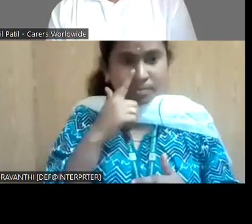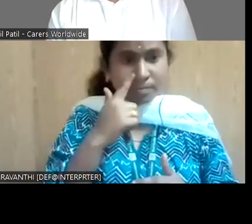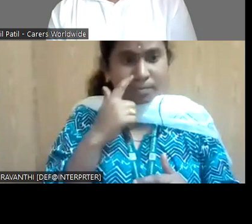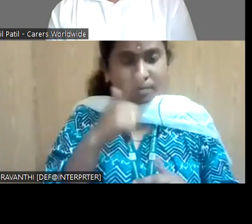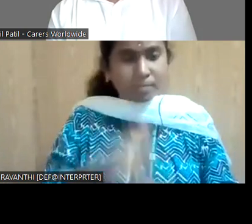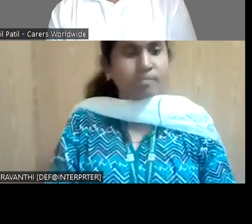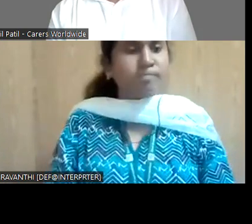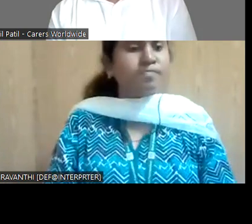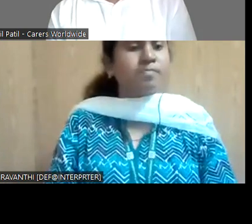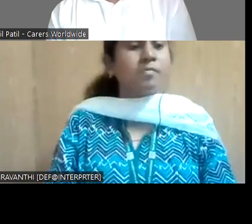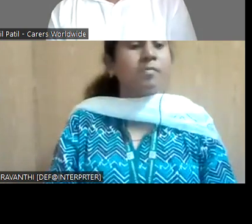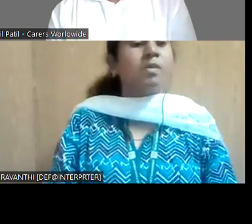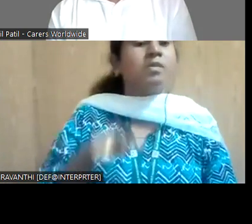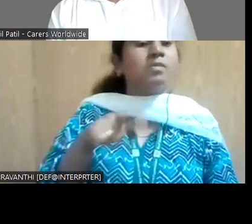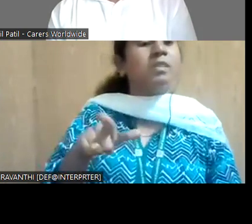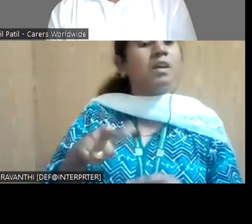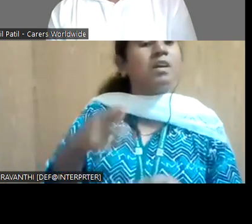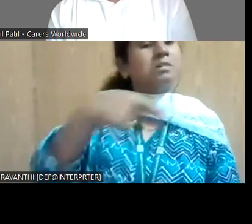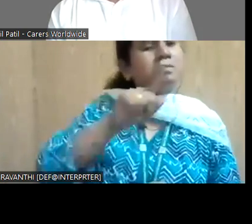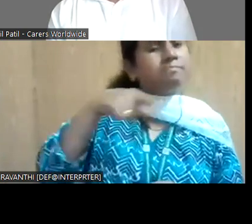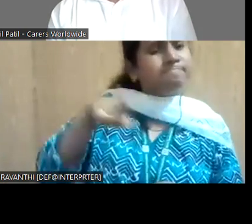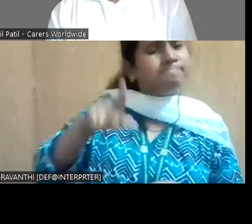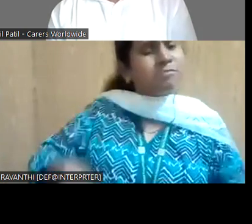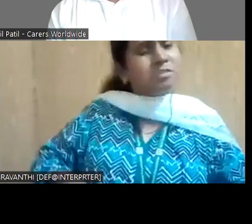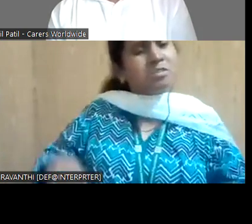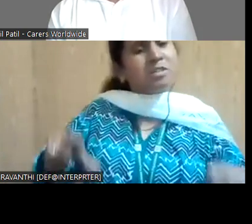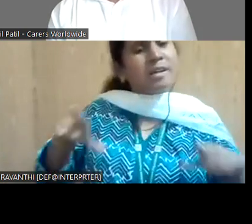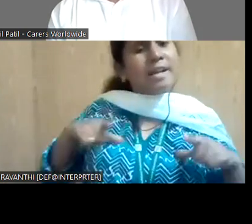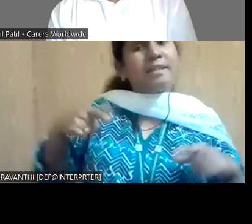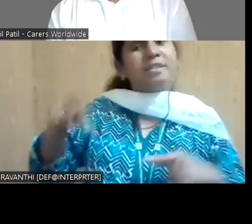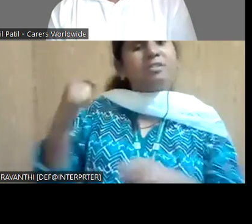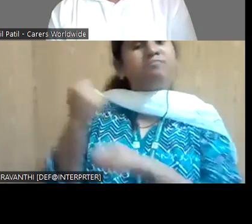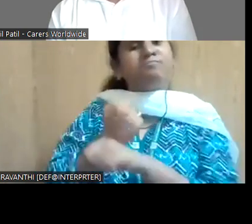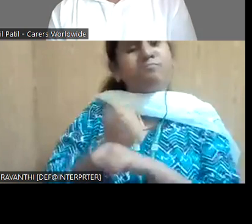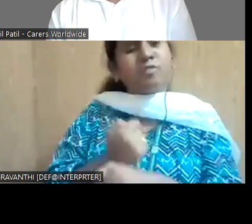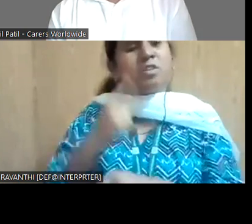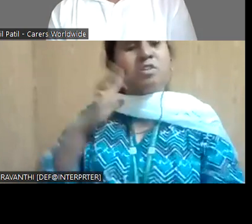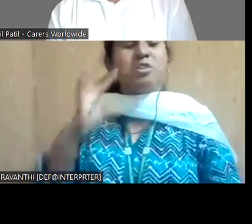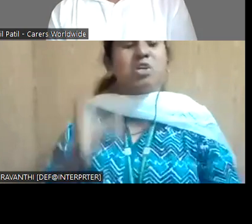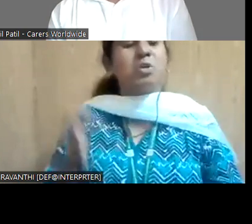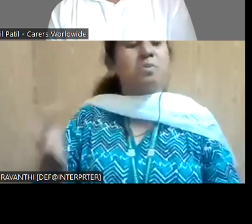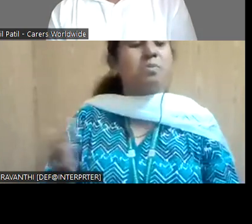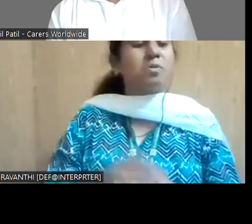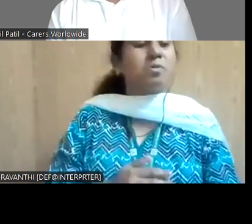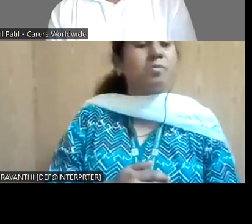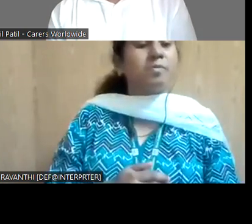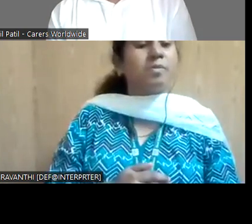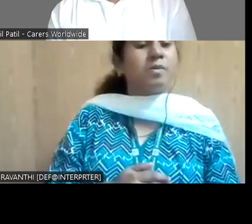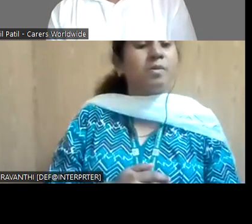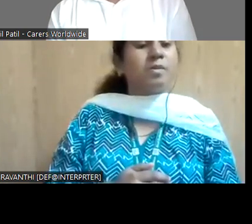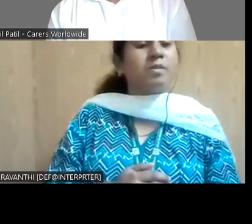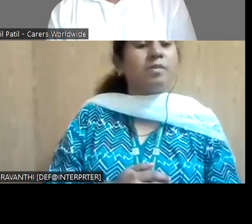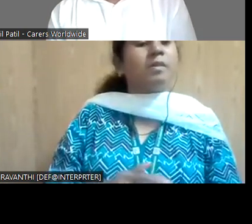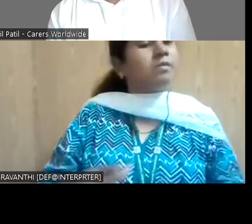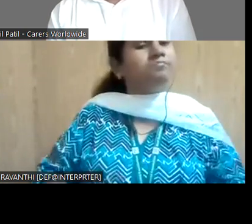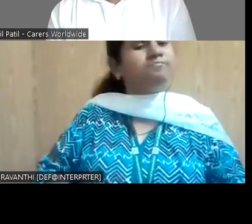ones. They are individuals, their health, their well-being is equally important. Just not just for the well-being